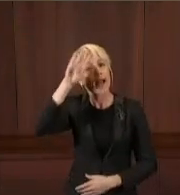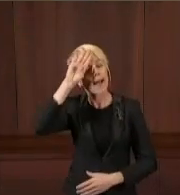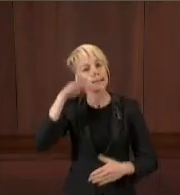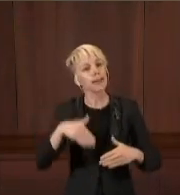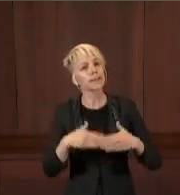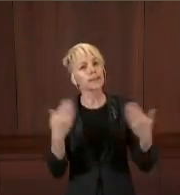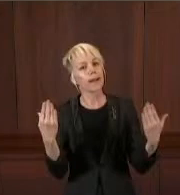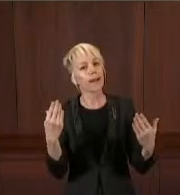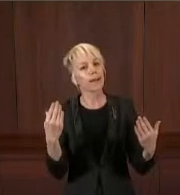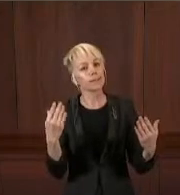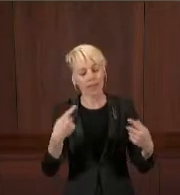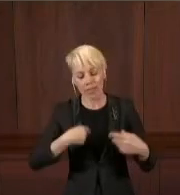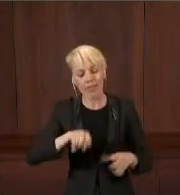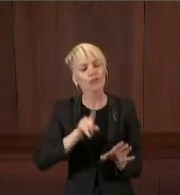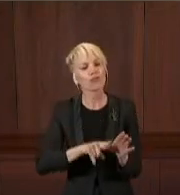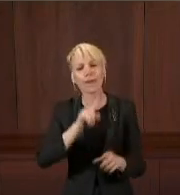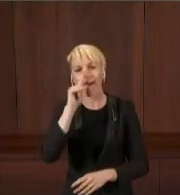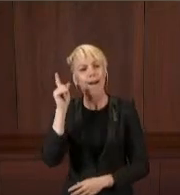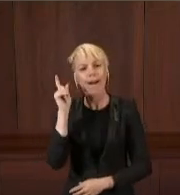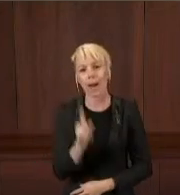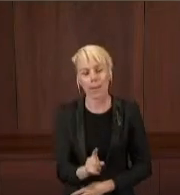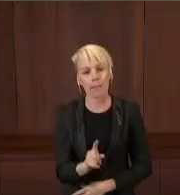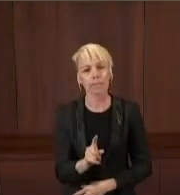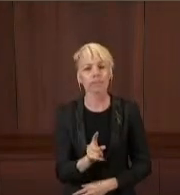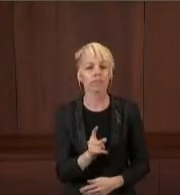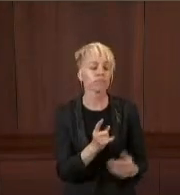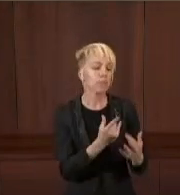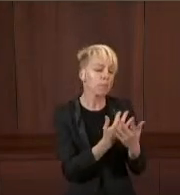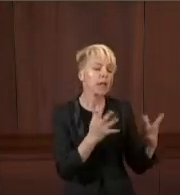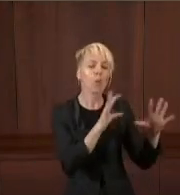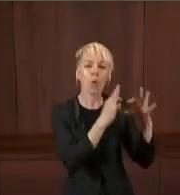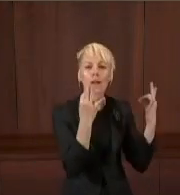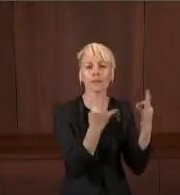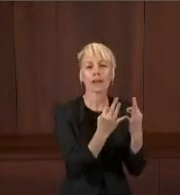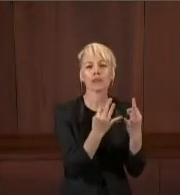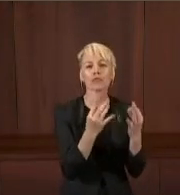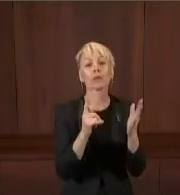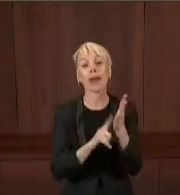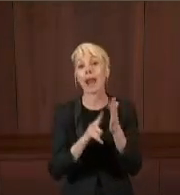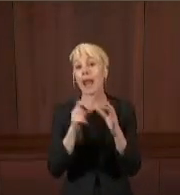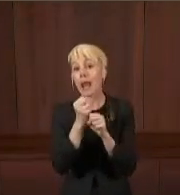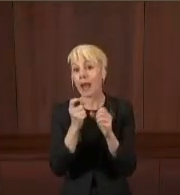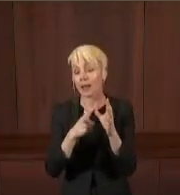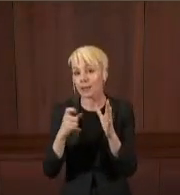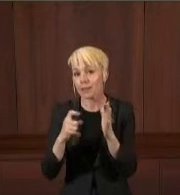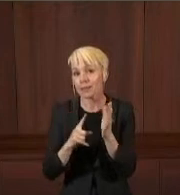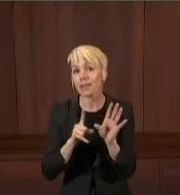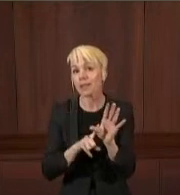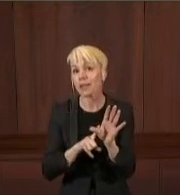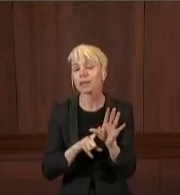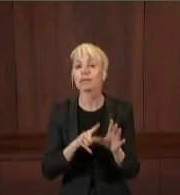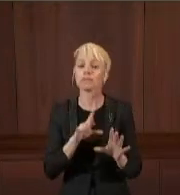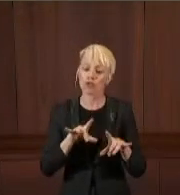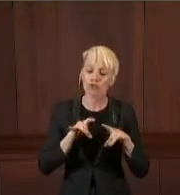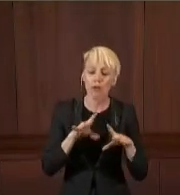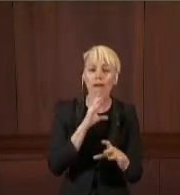day, including our ex-service organisations, Legacy, our Commonwealth and other